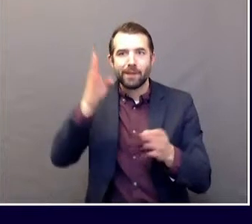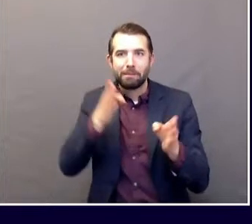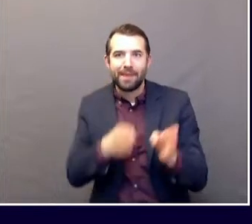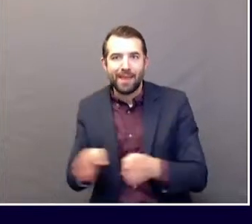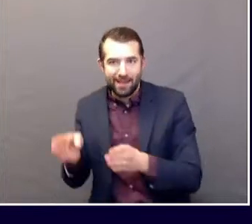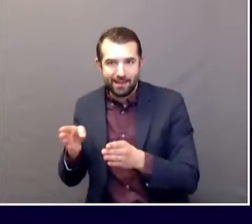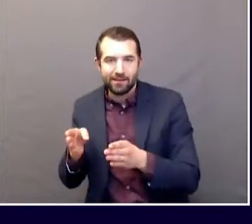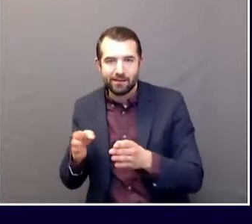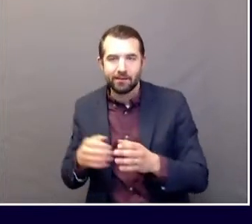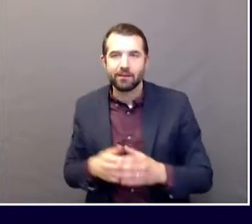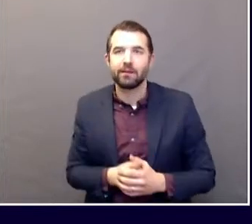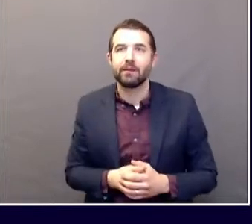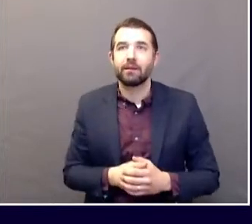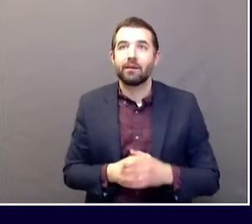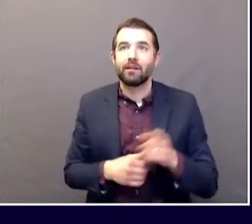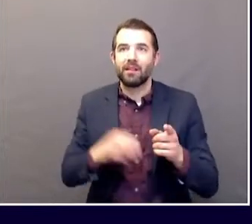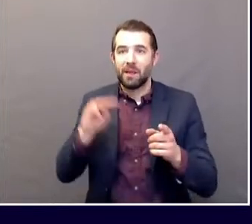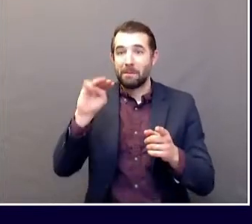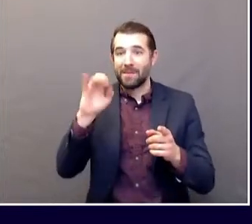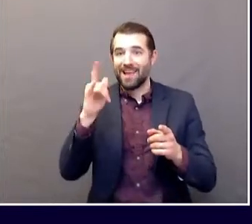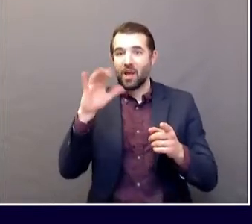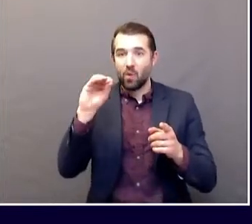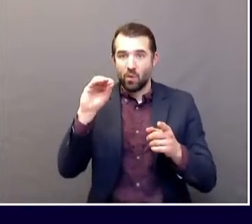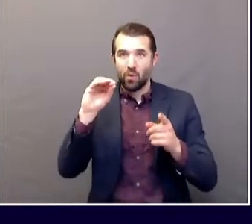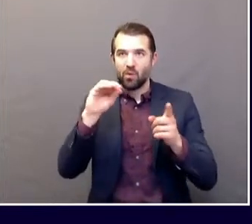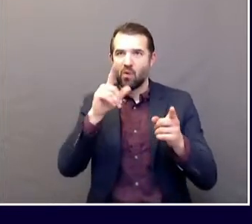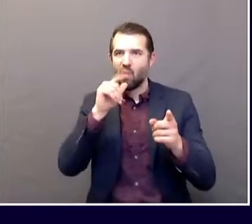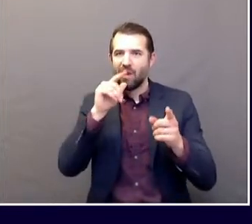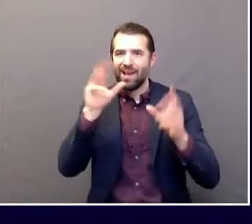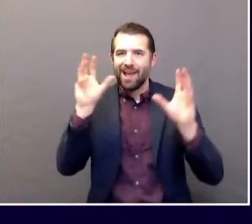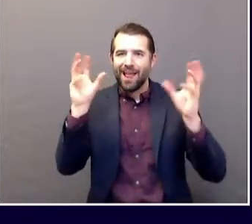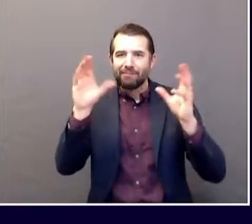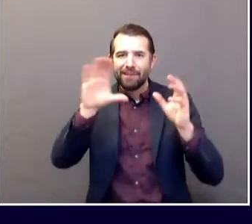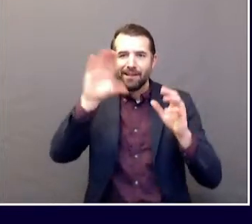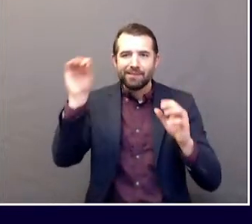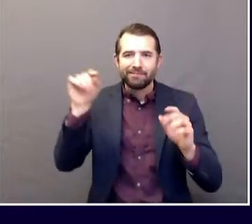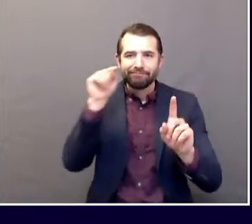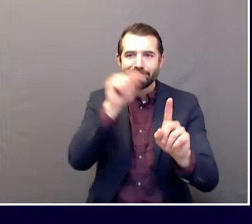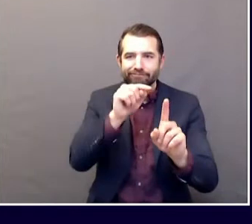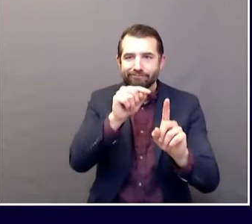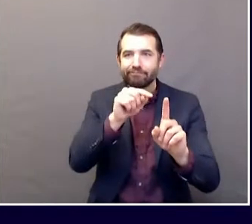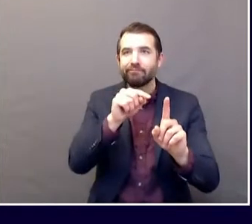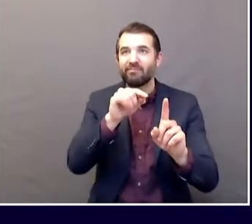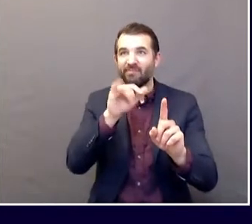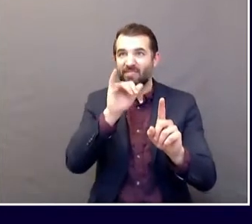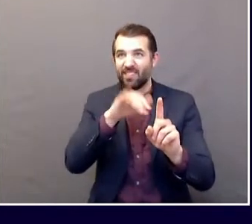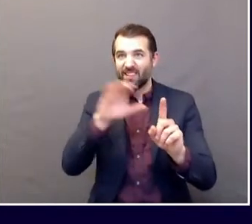was, if they were in fact threatened,